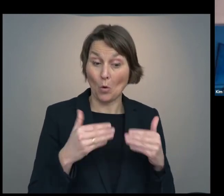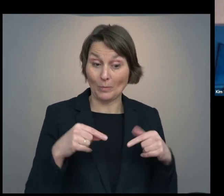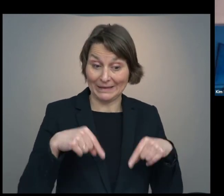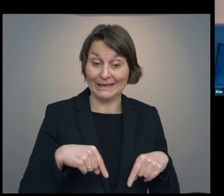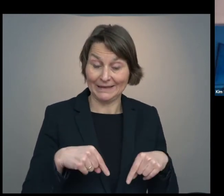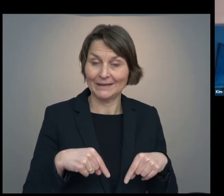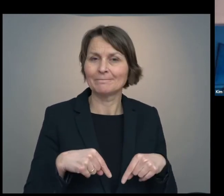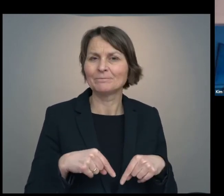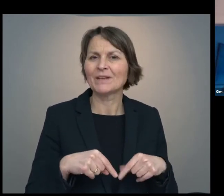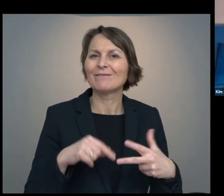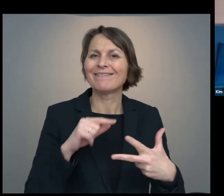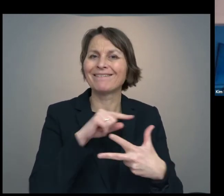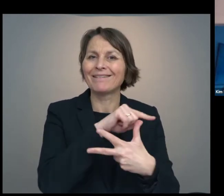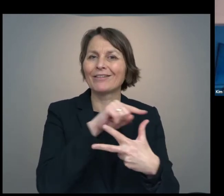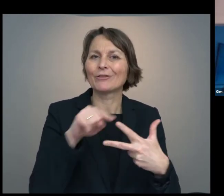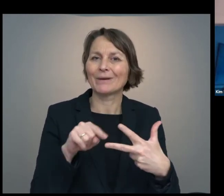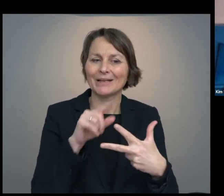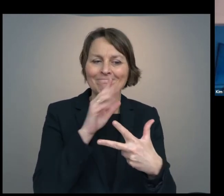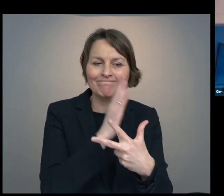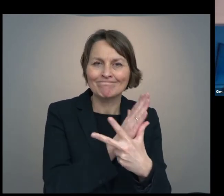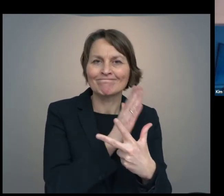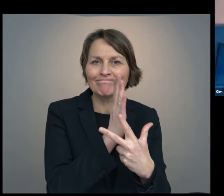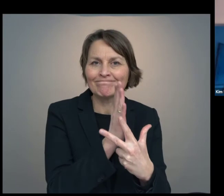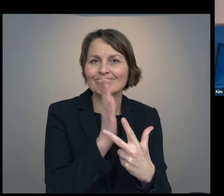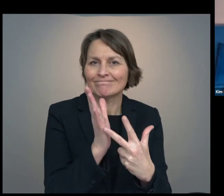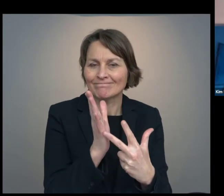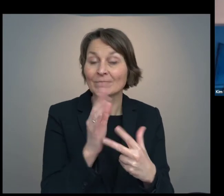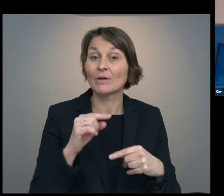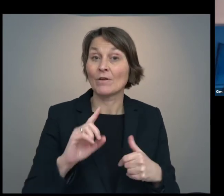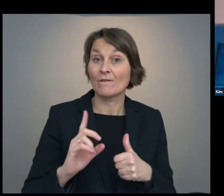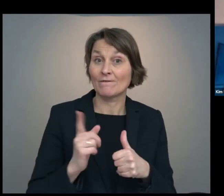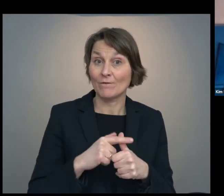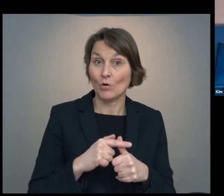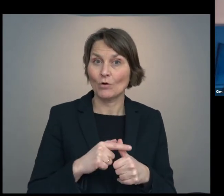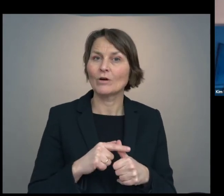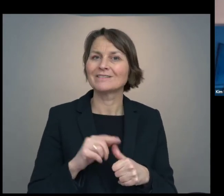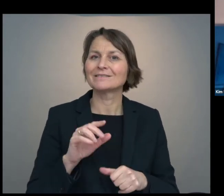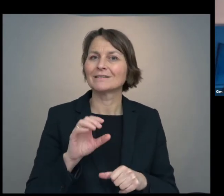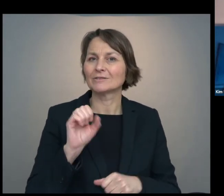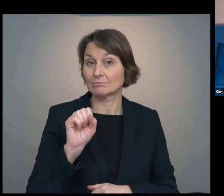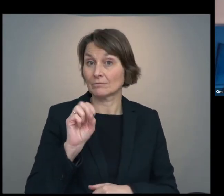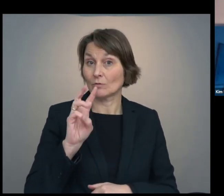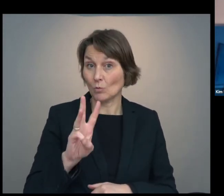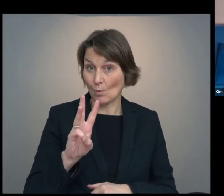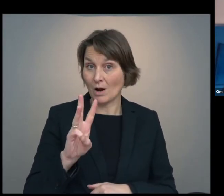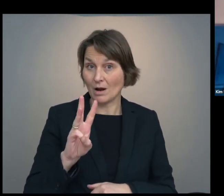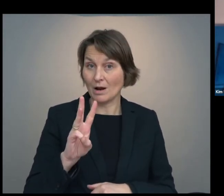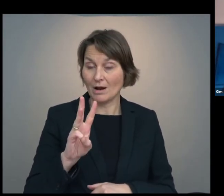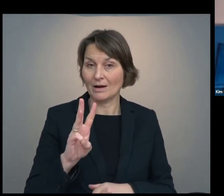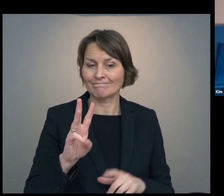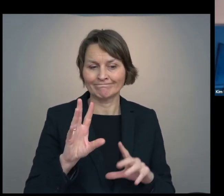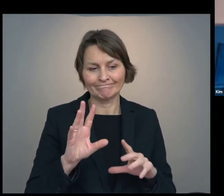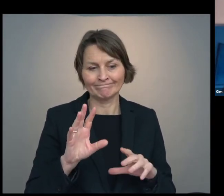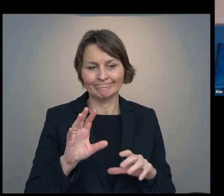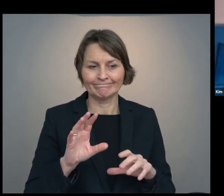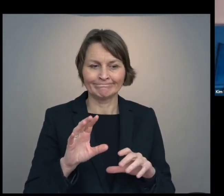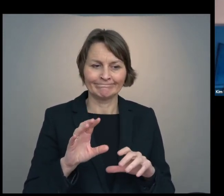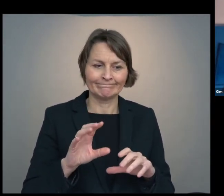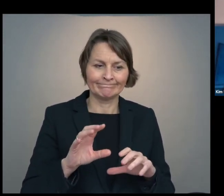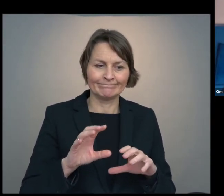Kim mentioned at the very beginning, the three elements that we are a software, a community, and a